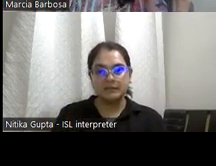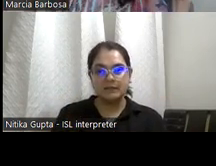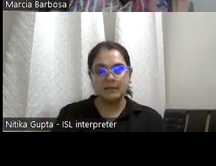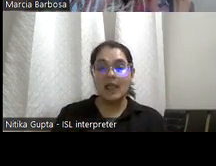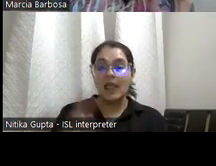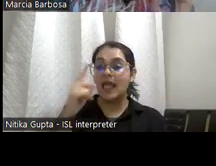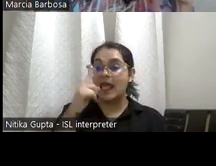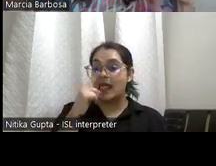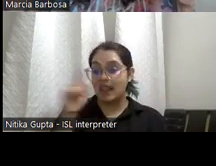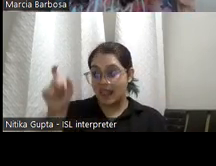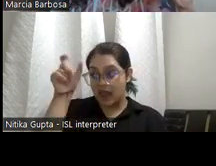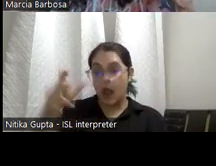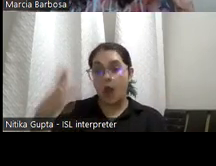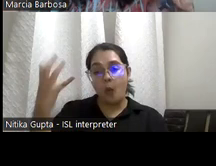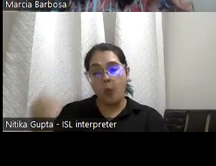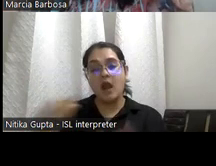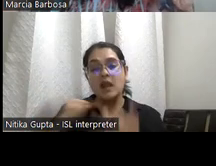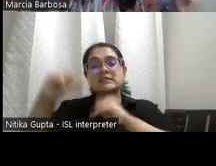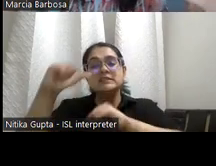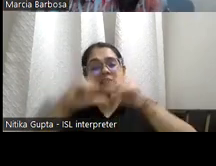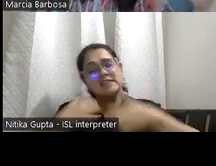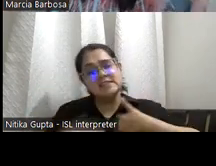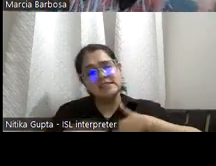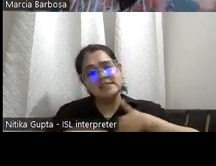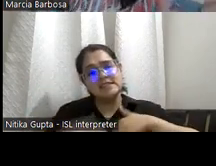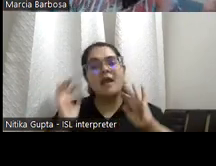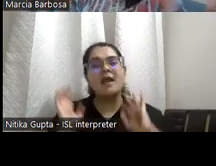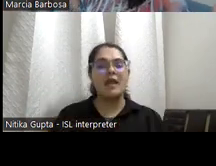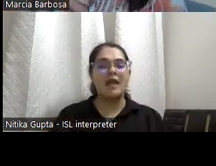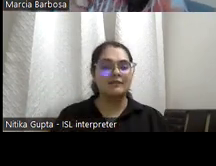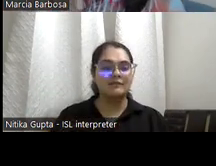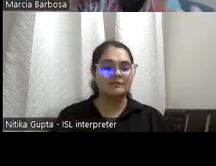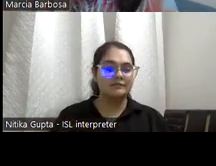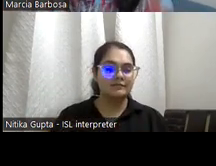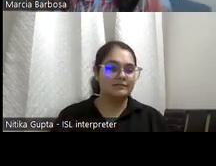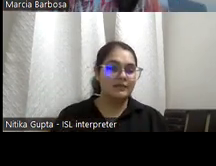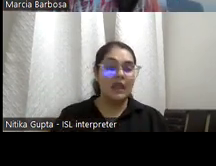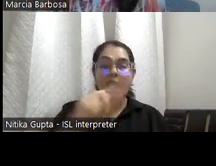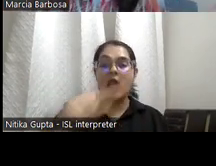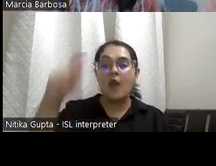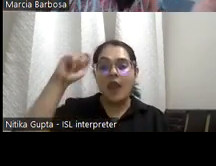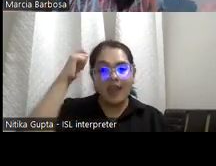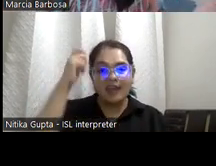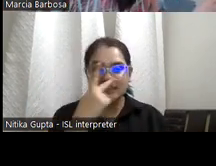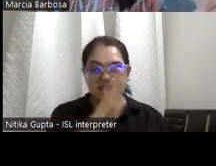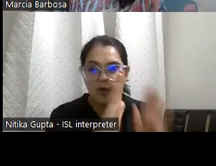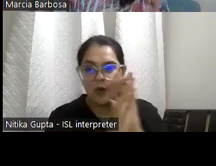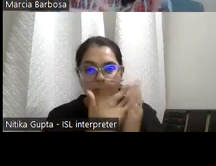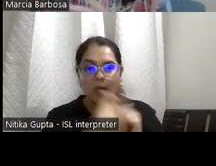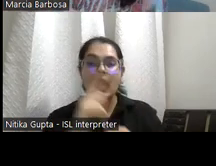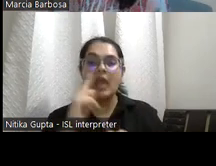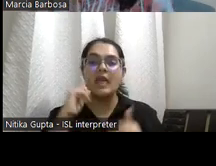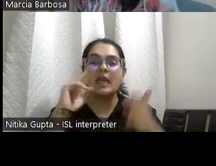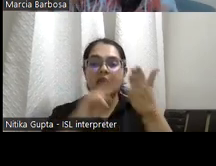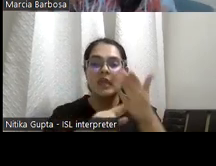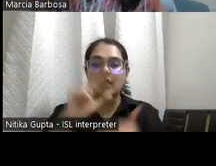desired to be a scientist until she becomes a scientist. And we call that the inconvenient woman in English. And that's the play